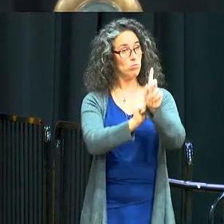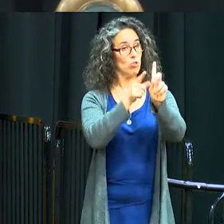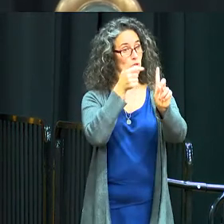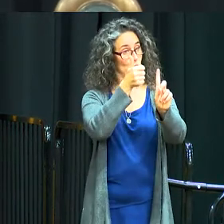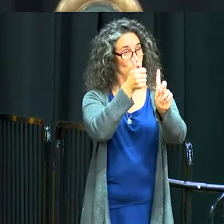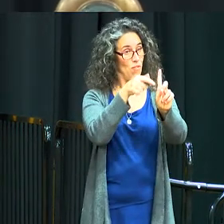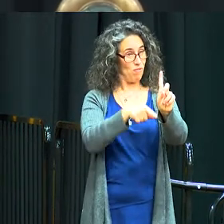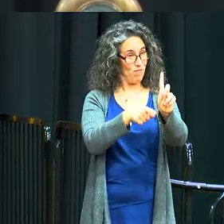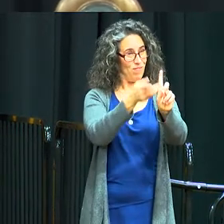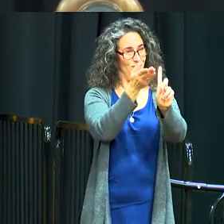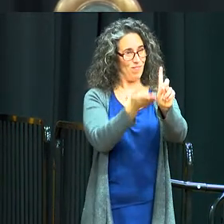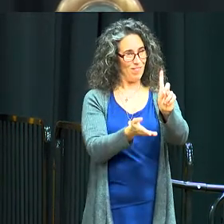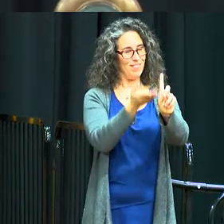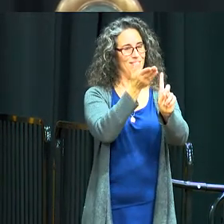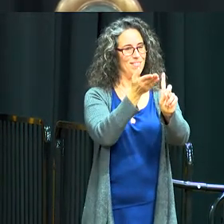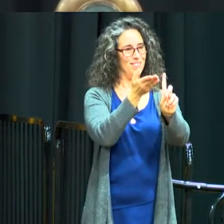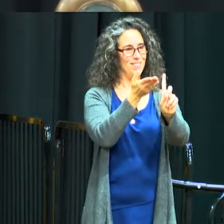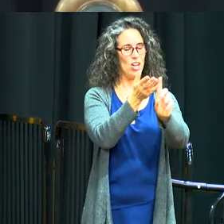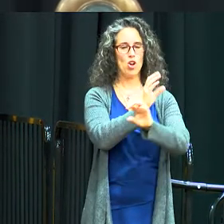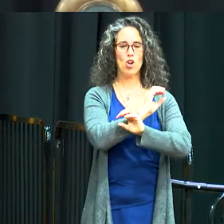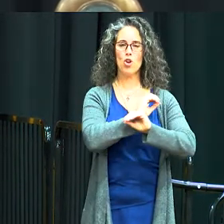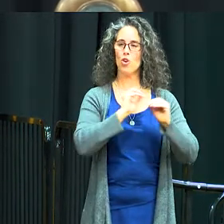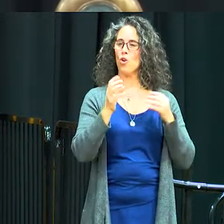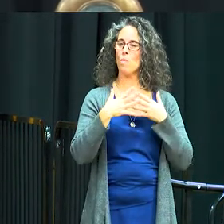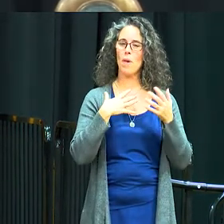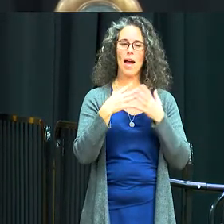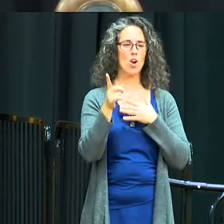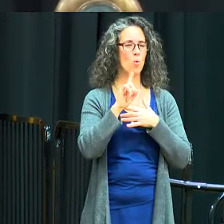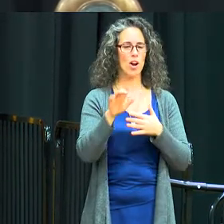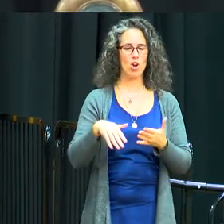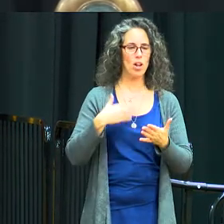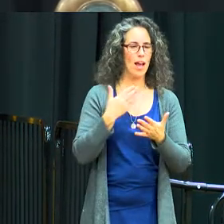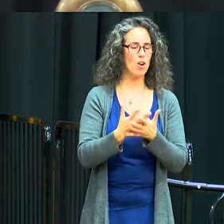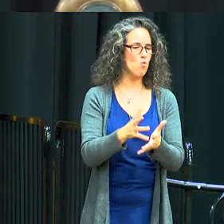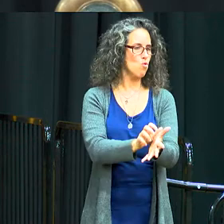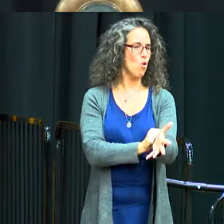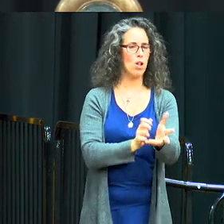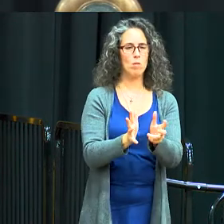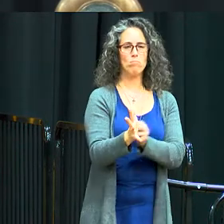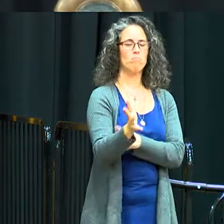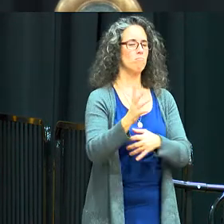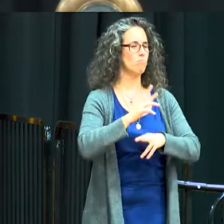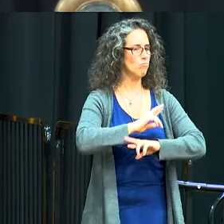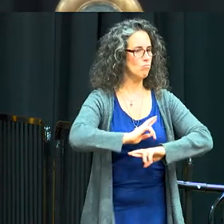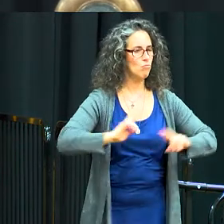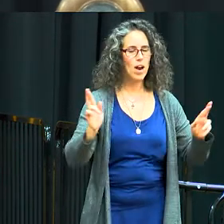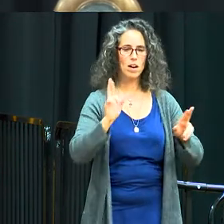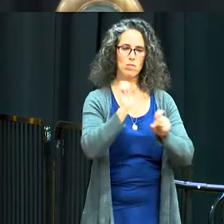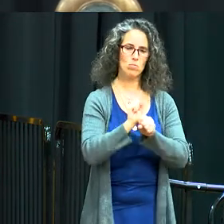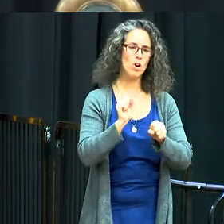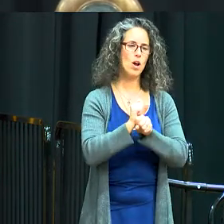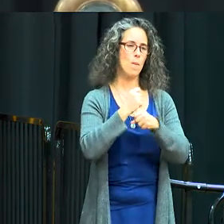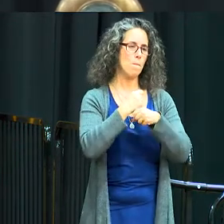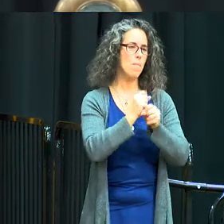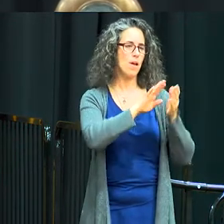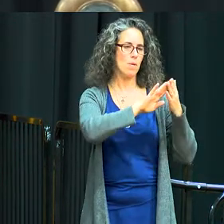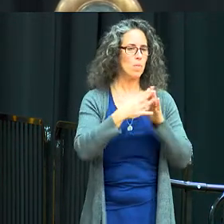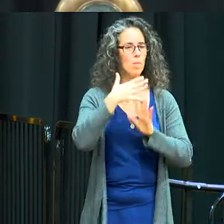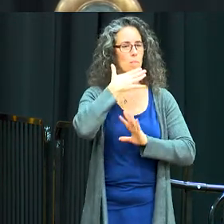achieved here today. No matter where you land, roll up your sleeves and make your community better. Be a good citizen,